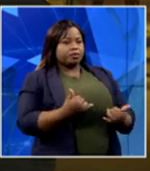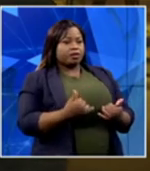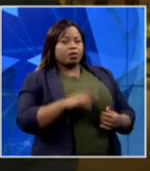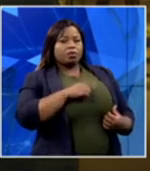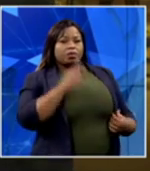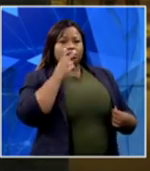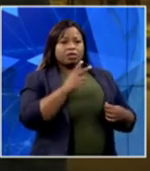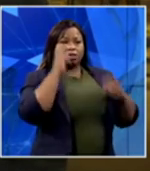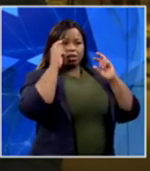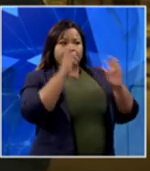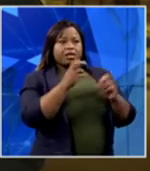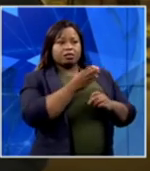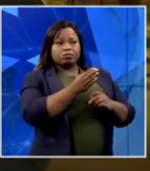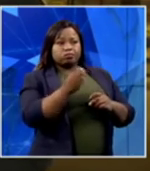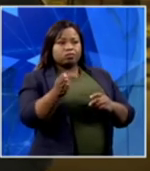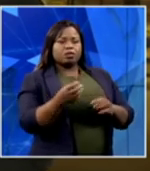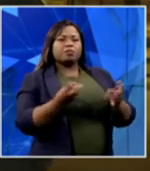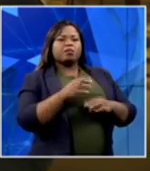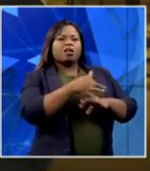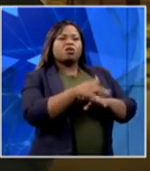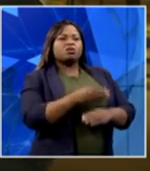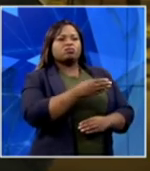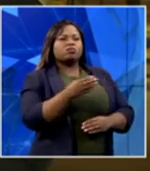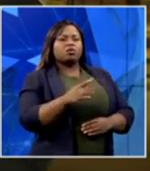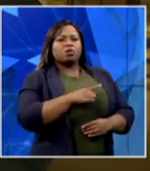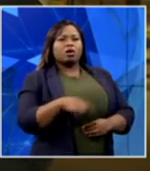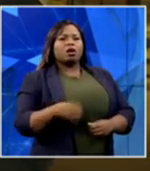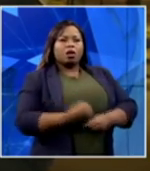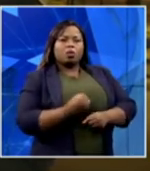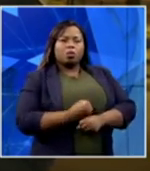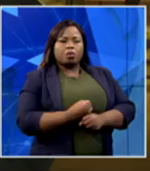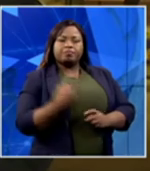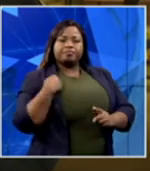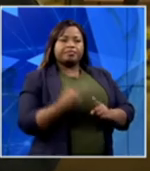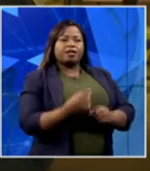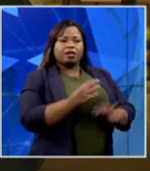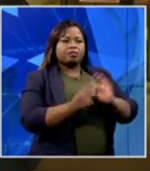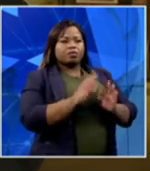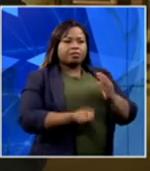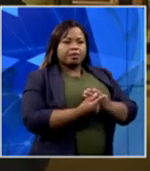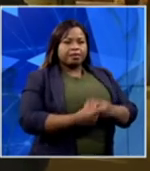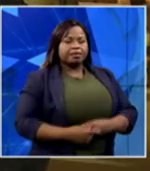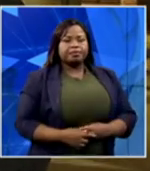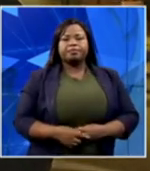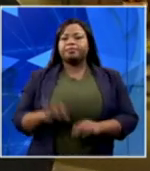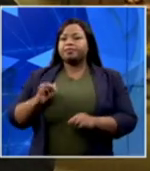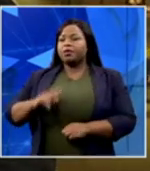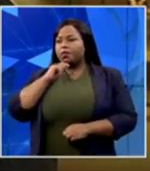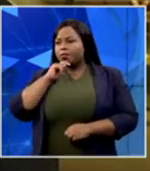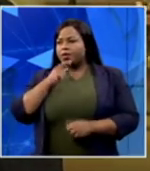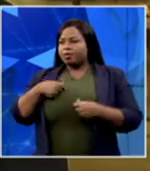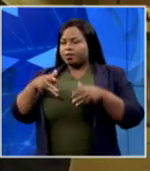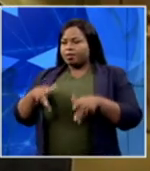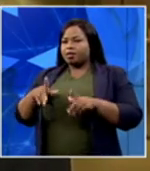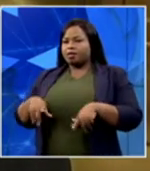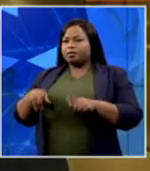the buses and there's lots of people outside. Just obviously this has taken a lot of work. What is actually happening today? Yeah, good morning. Well, I'm delighted to be here in Cape Town